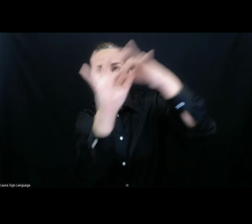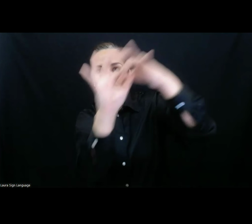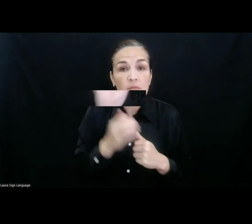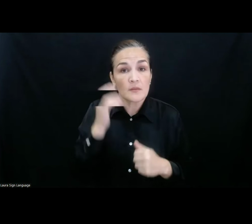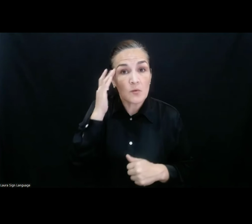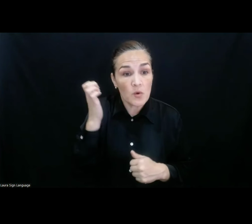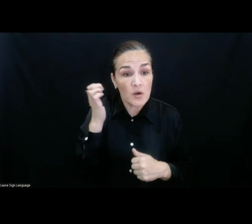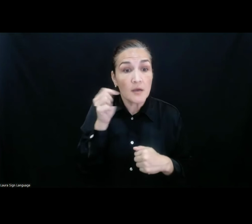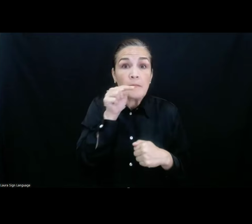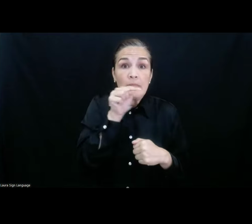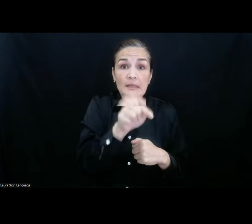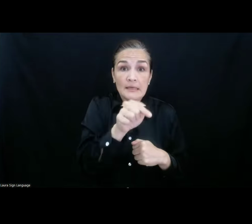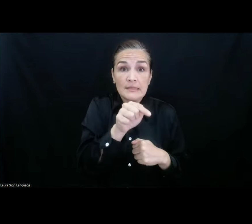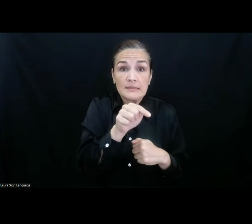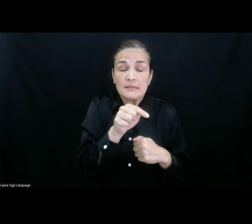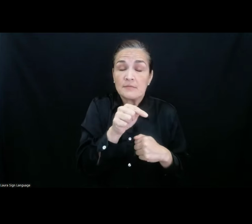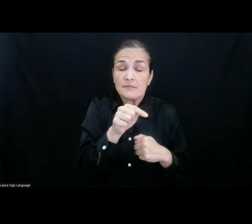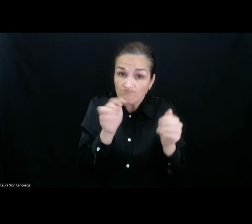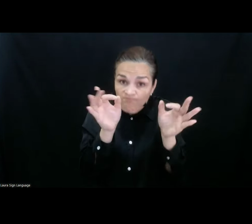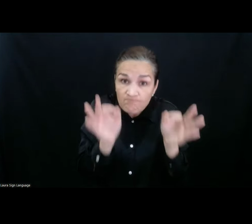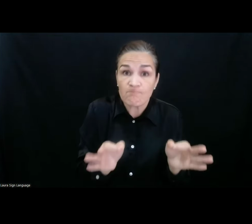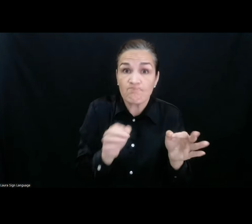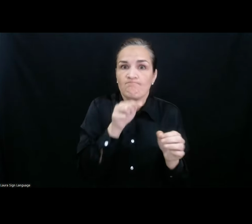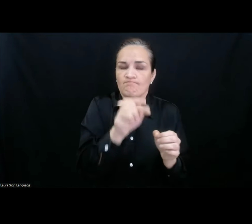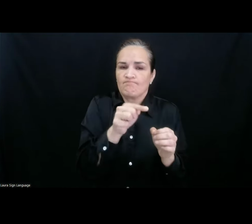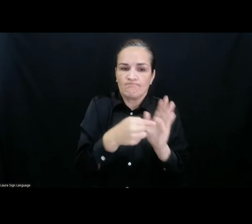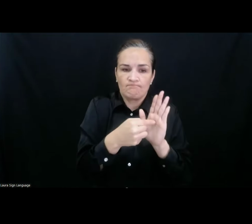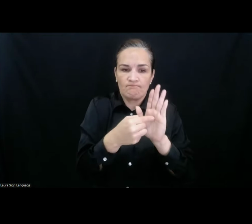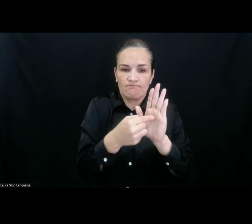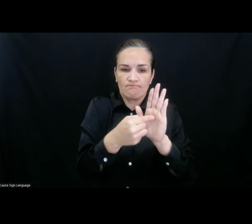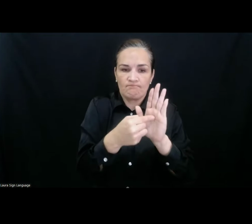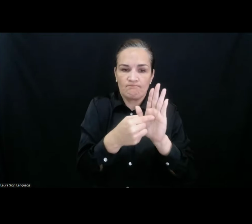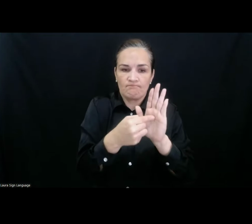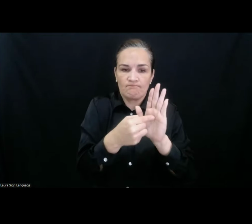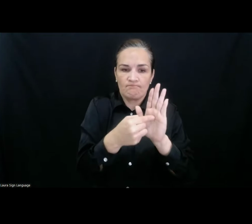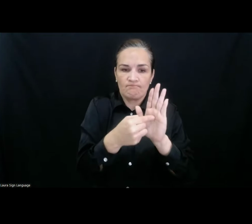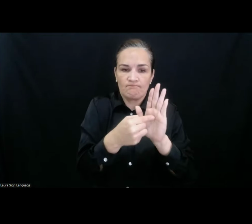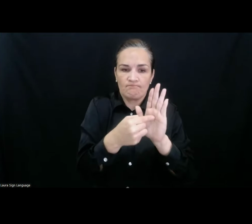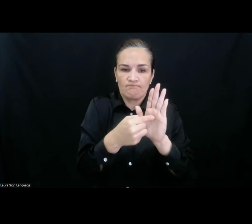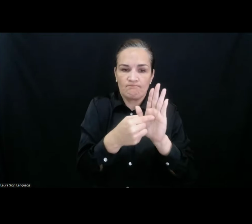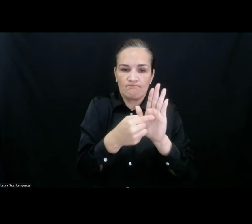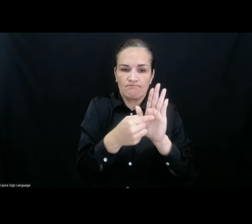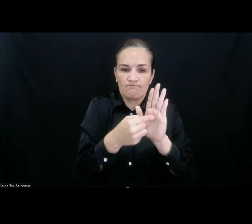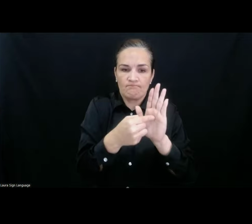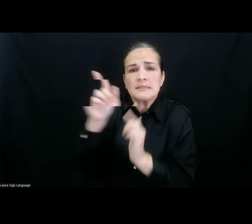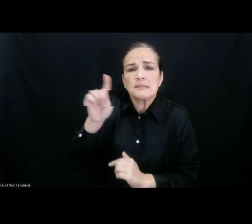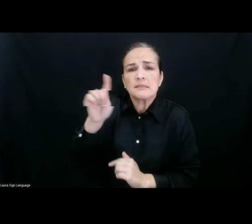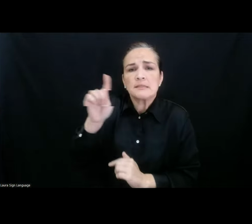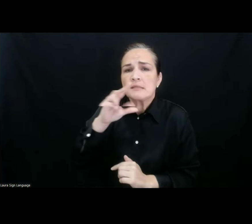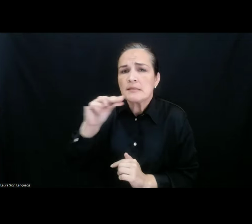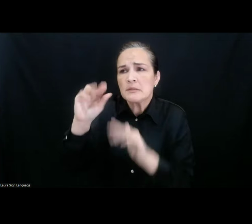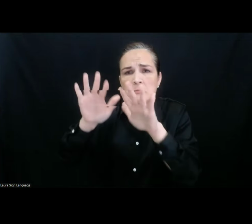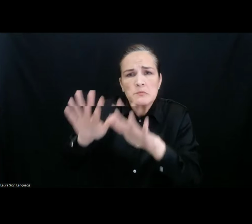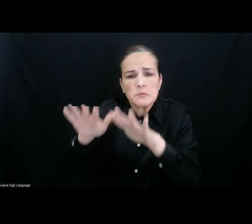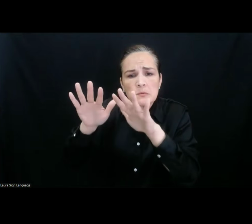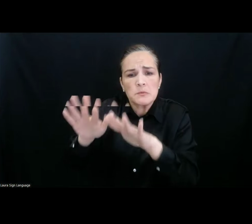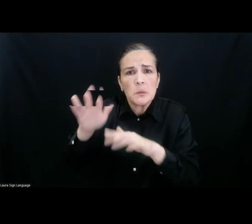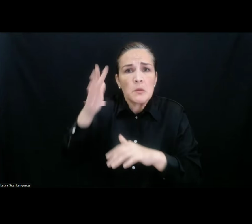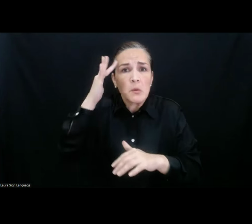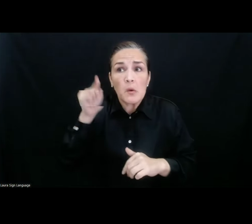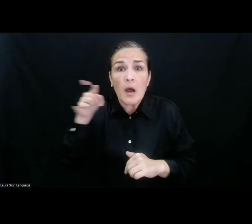it is really very true. Sorry, that Dr. Abrajovic, could you just speak a little bit slower so there Oh, we give yes.